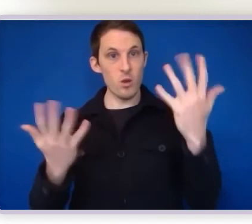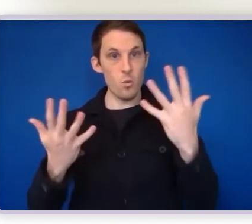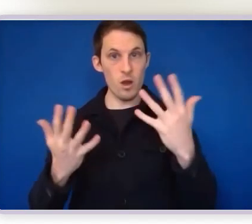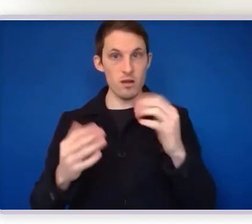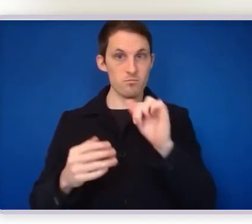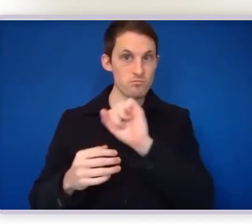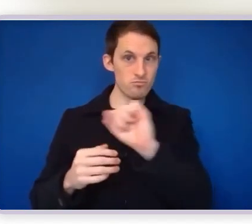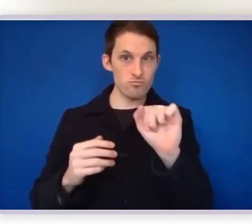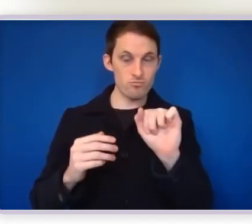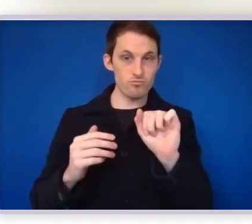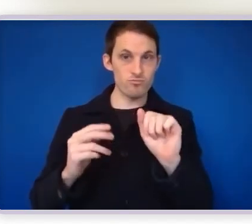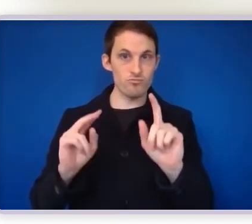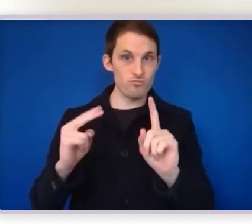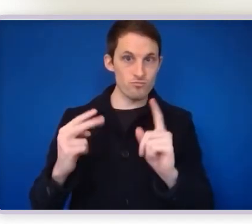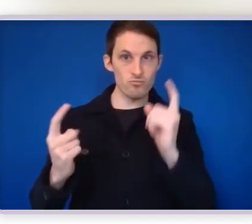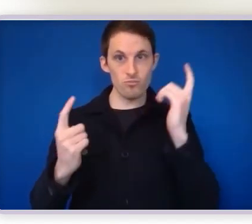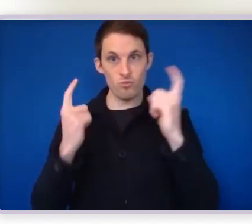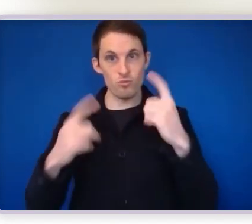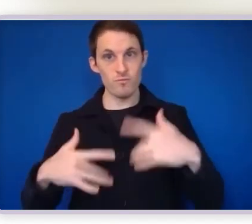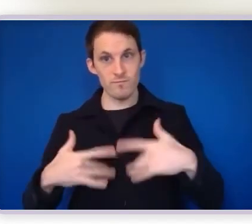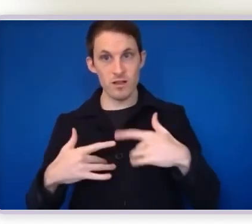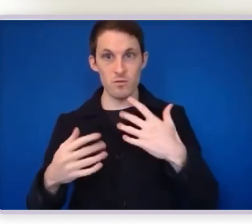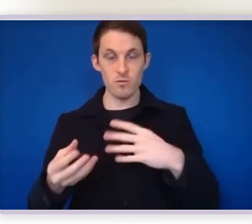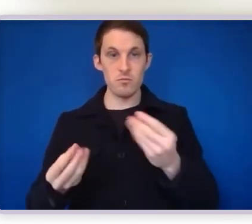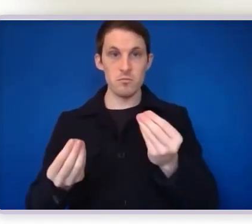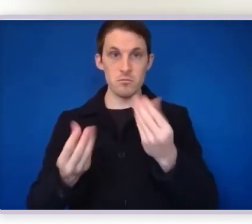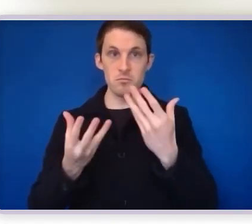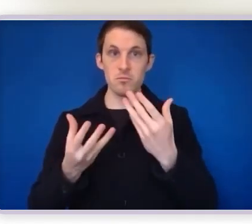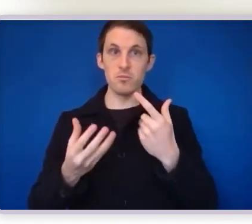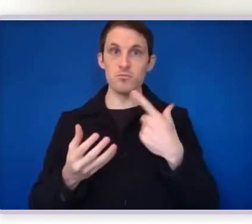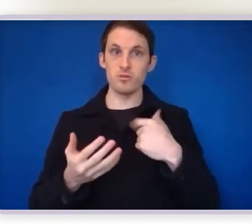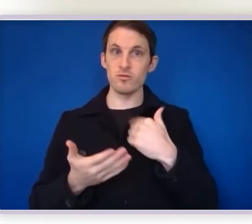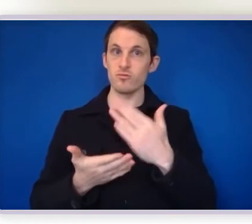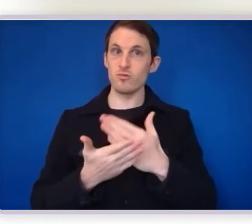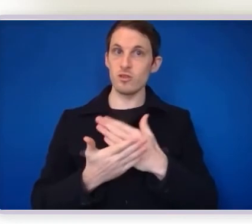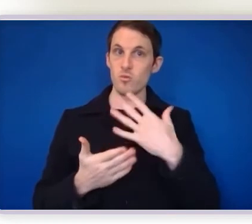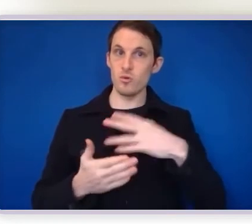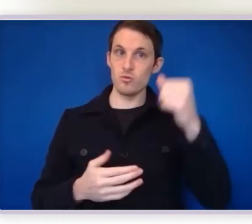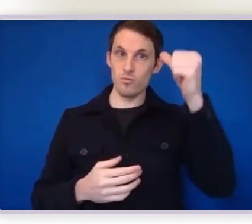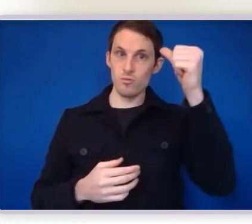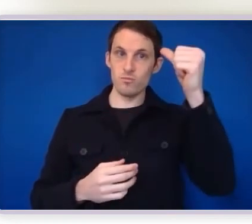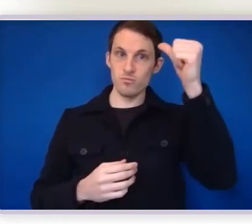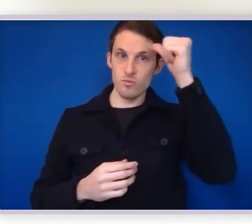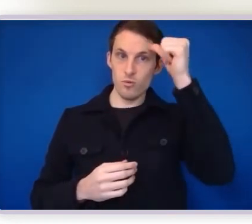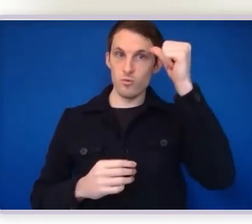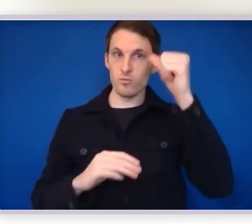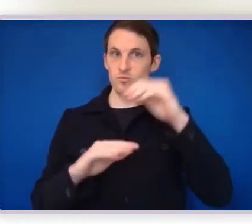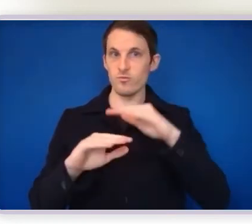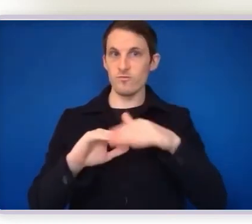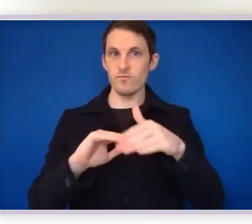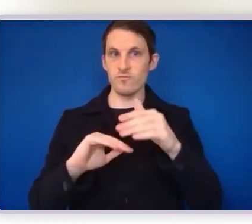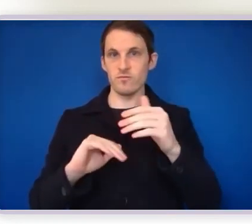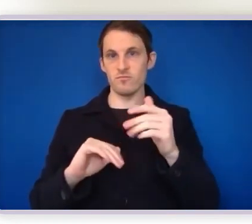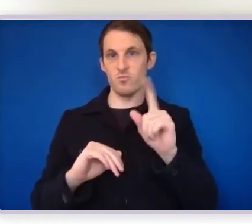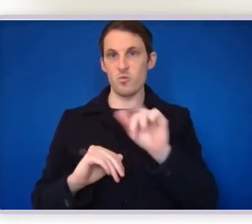because I really want to know what your needs are